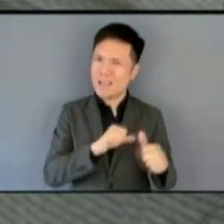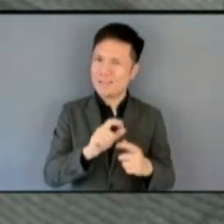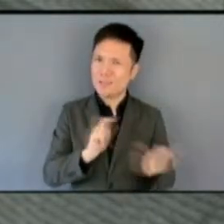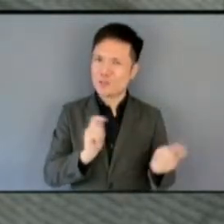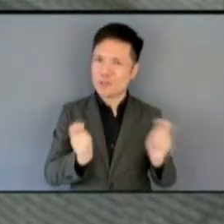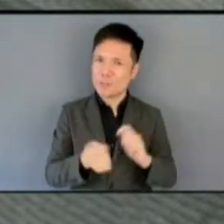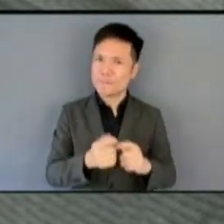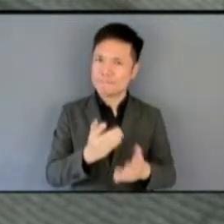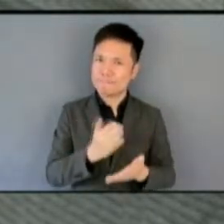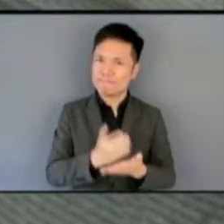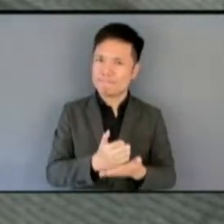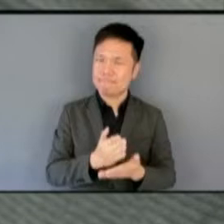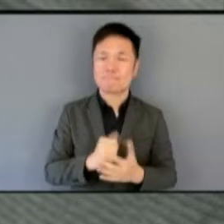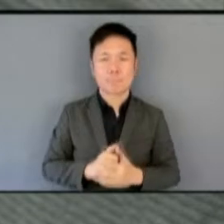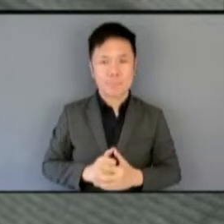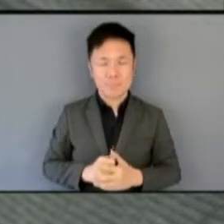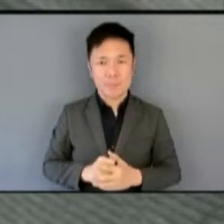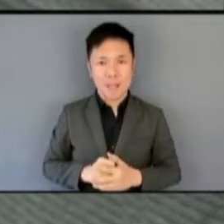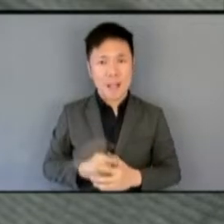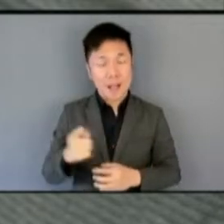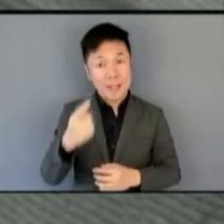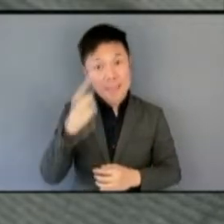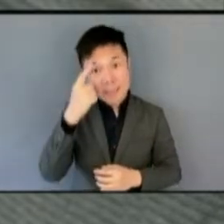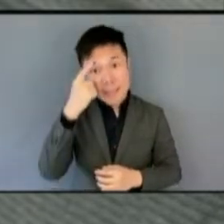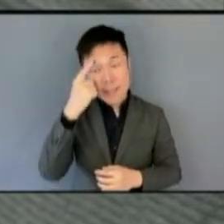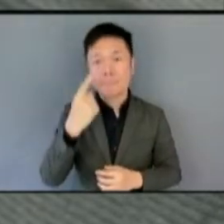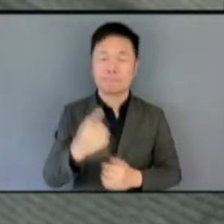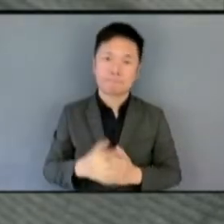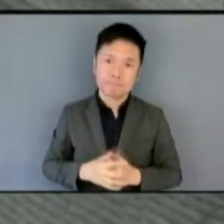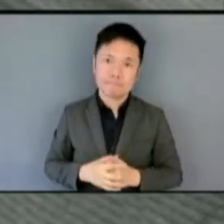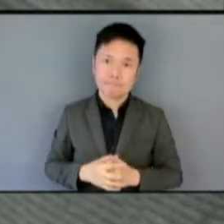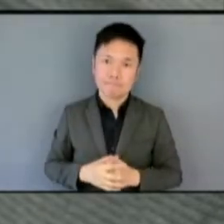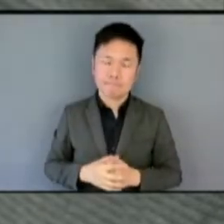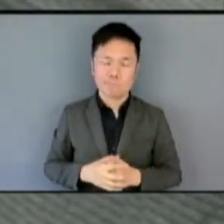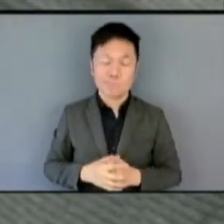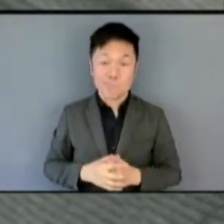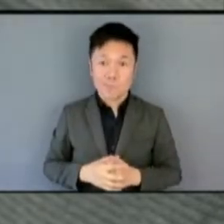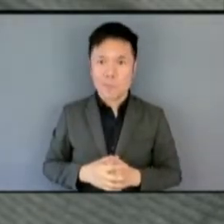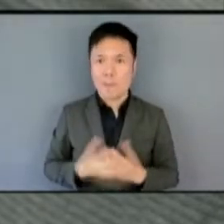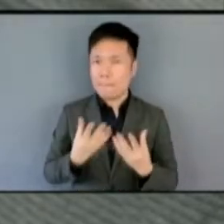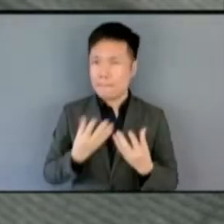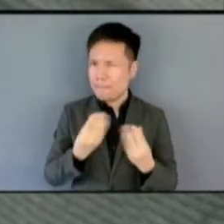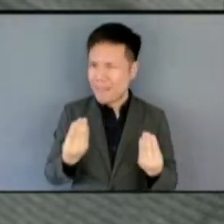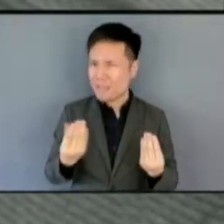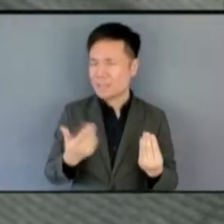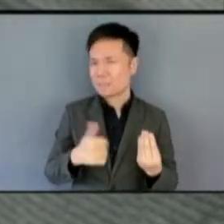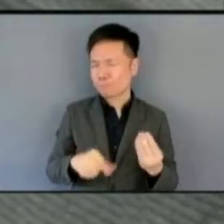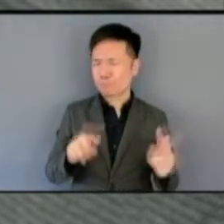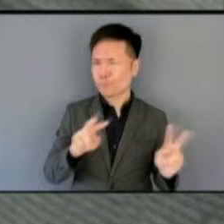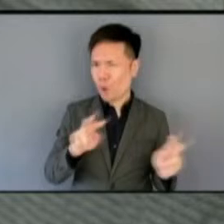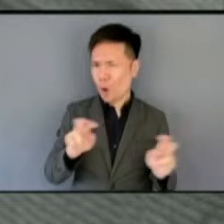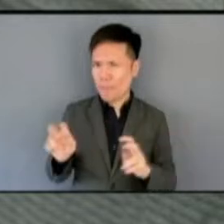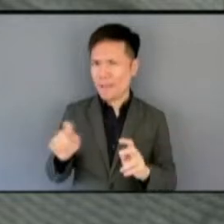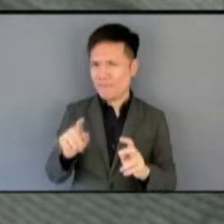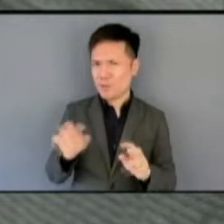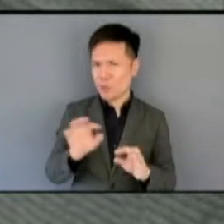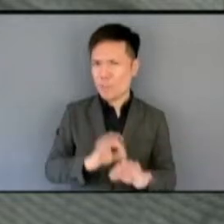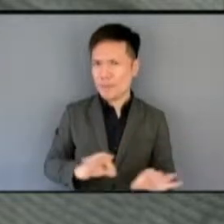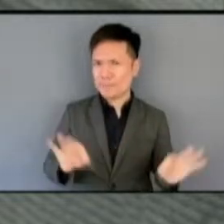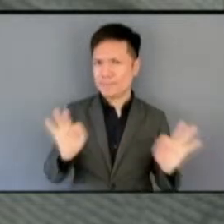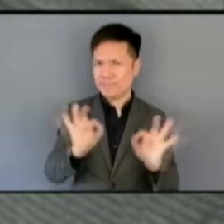And I think there are a lot of the issues that are relating to this demographic